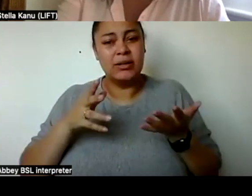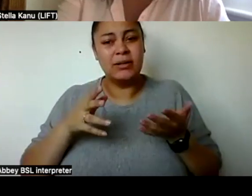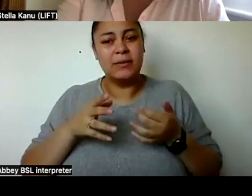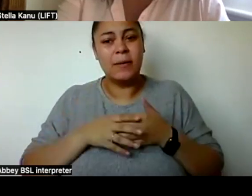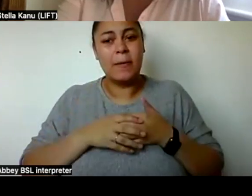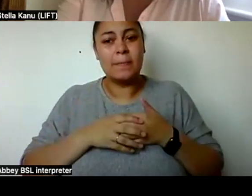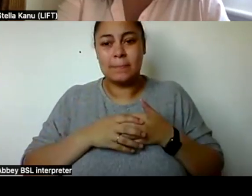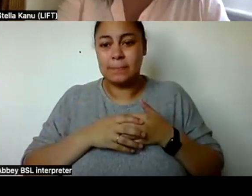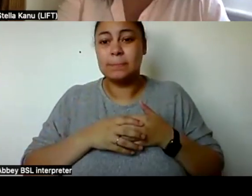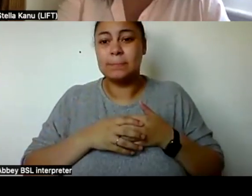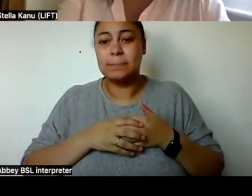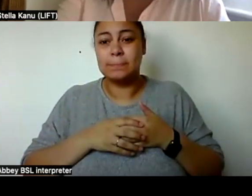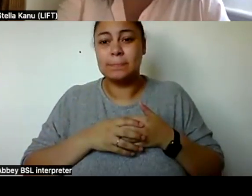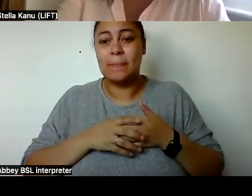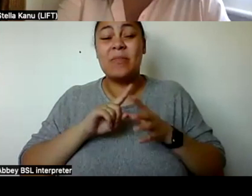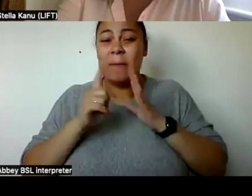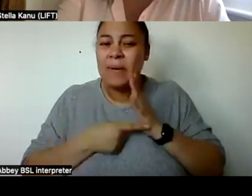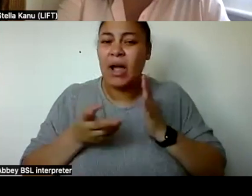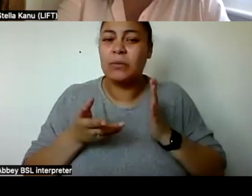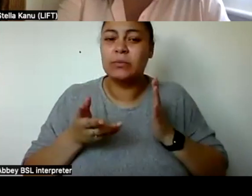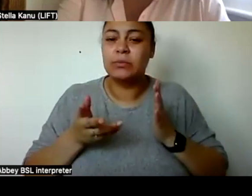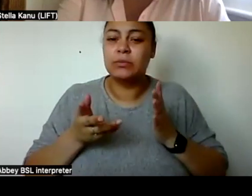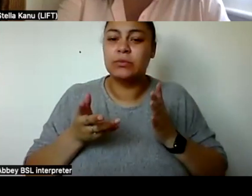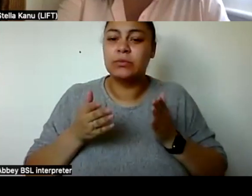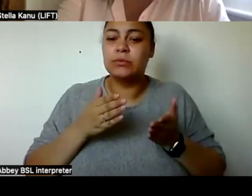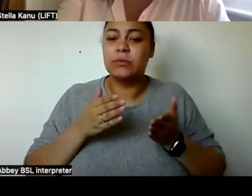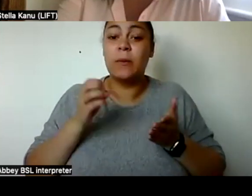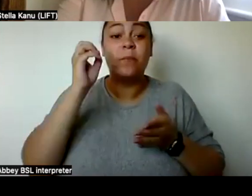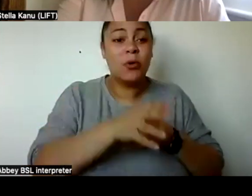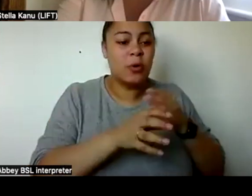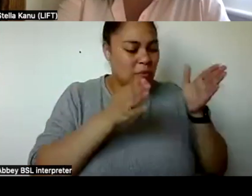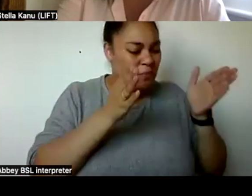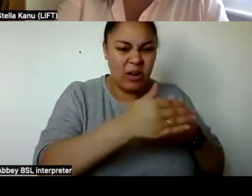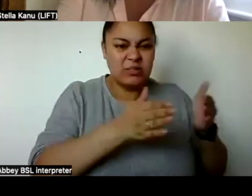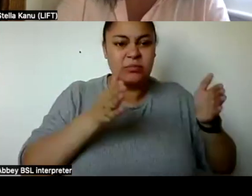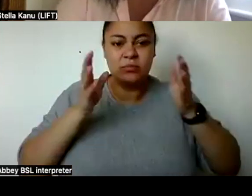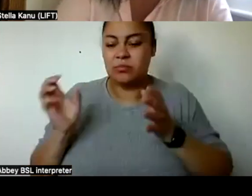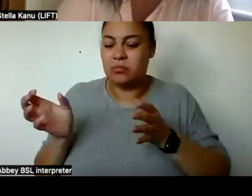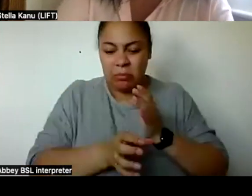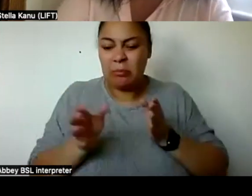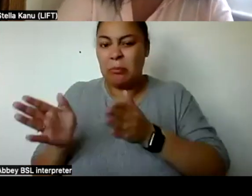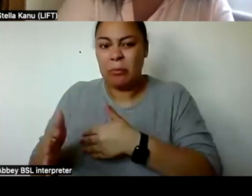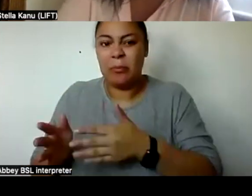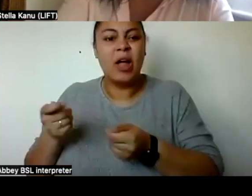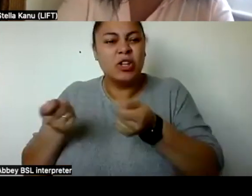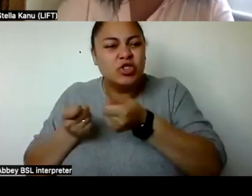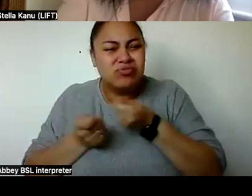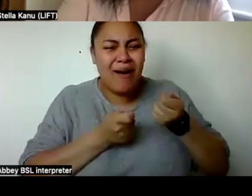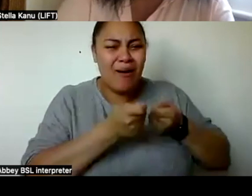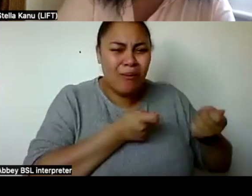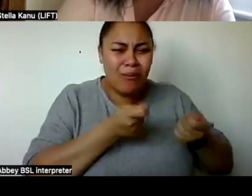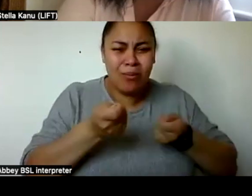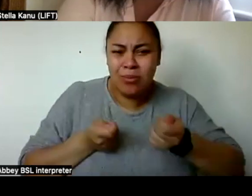chat. It's about kind of putting people in boxes, it's about control, it's about seeing